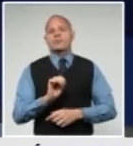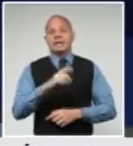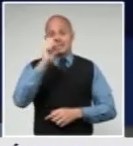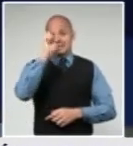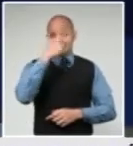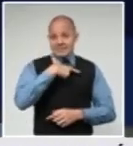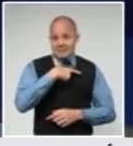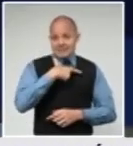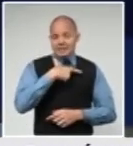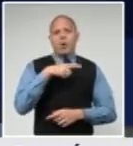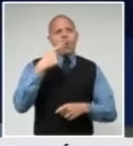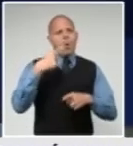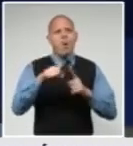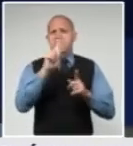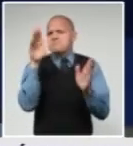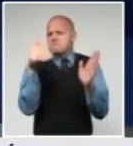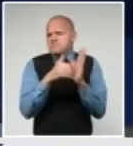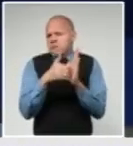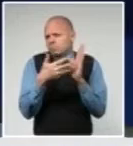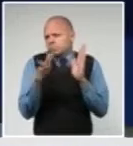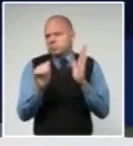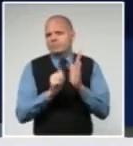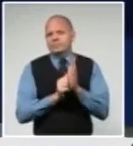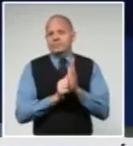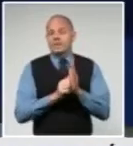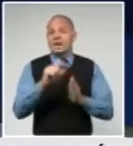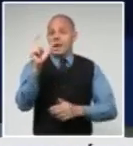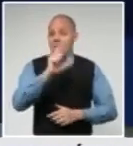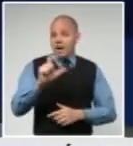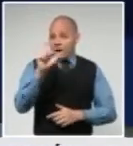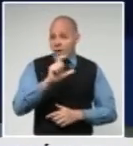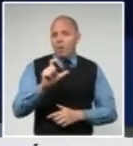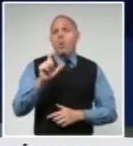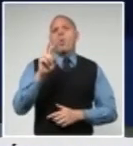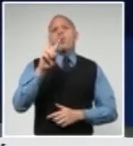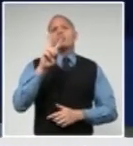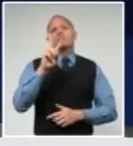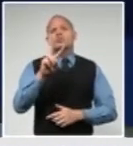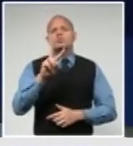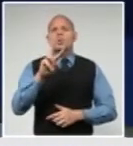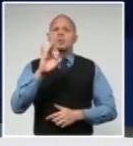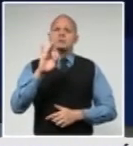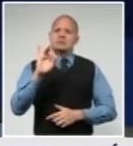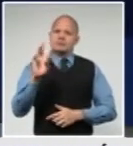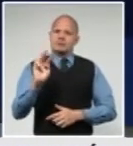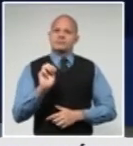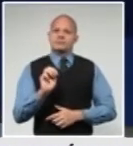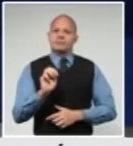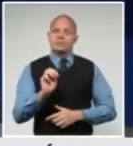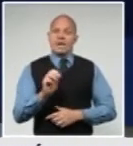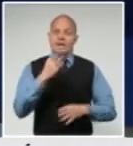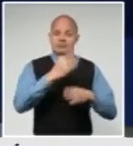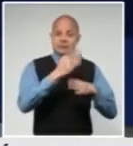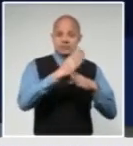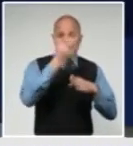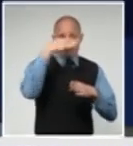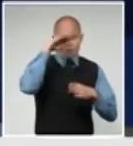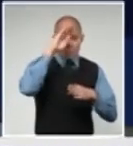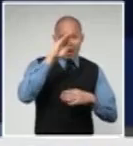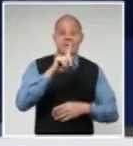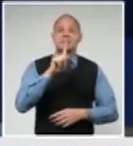of Youth Special Municipality processed 74 samples, and so forth from every Cuban